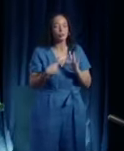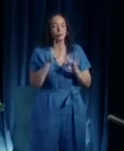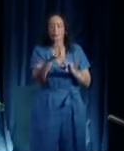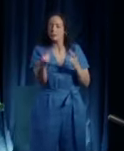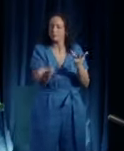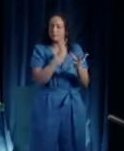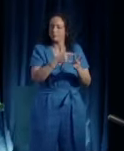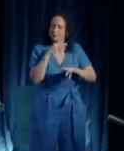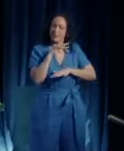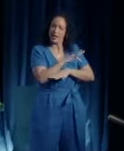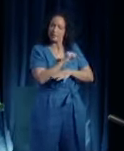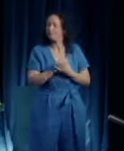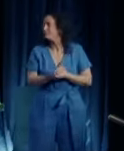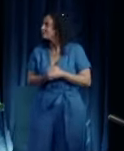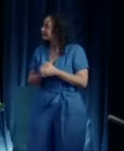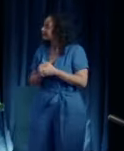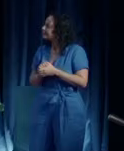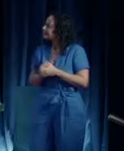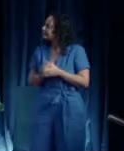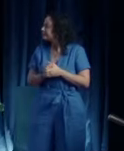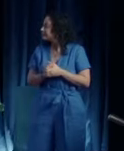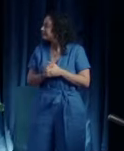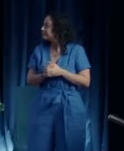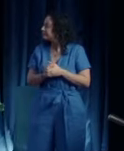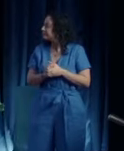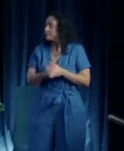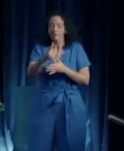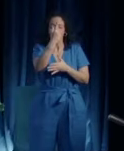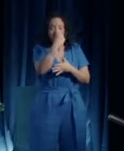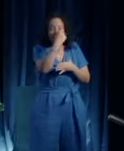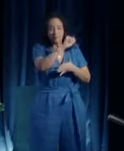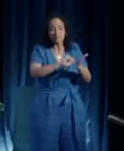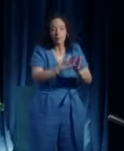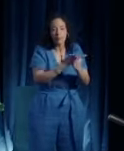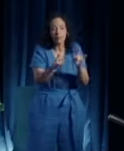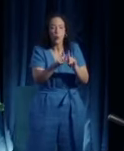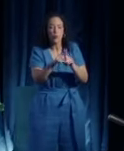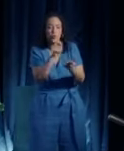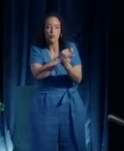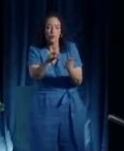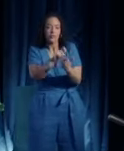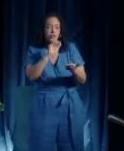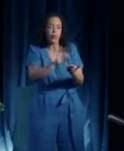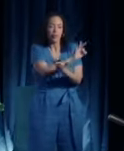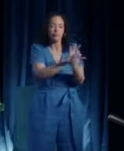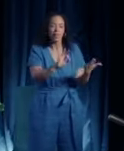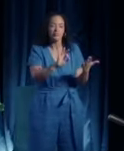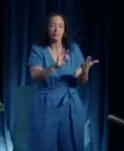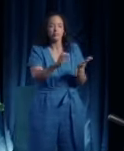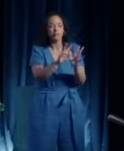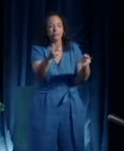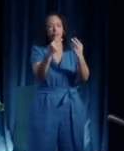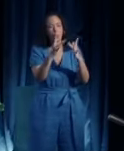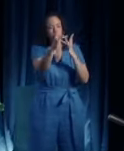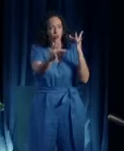rest of them are there, and you can do that, and there'll be a signing afterwards. If you're watching online, you can access the